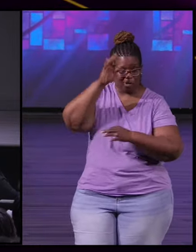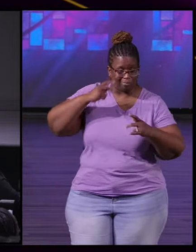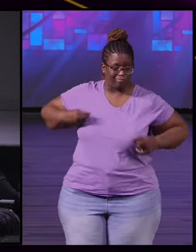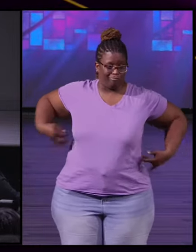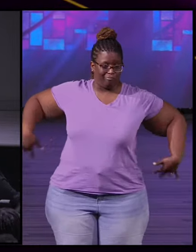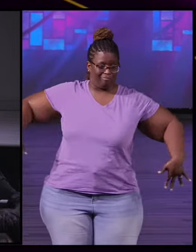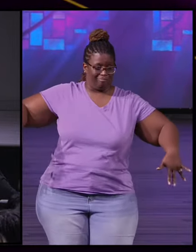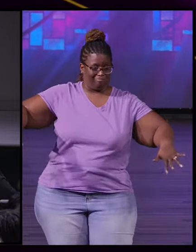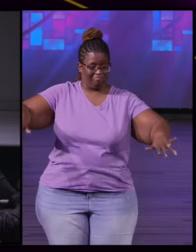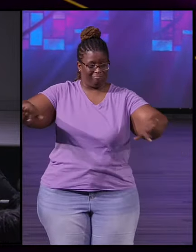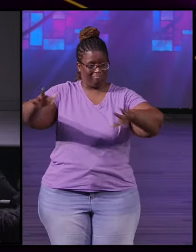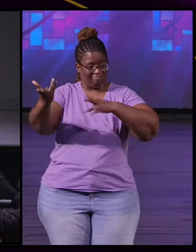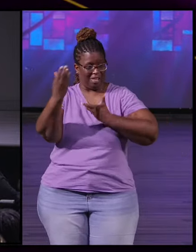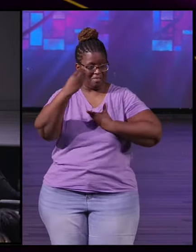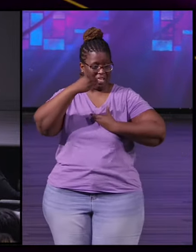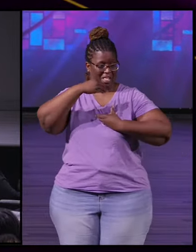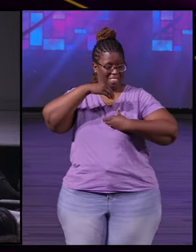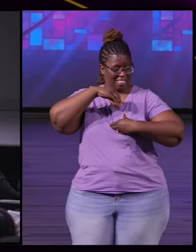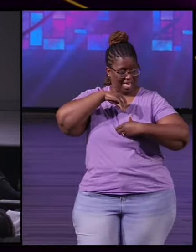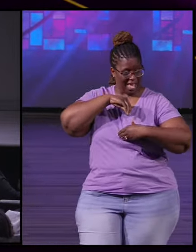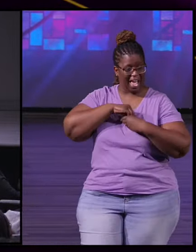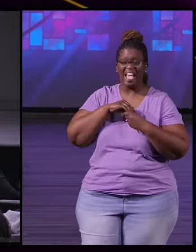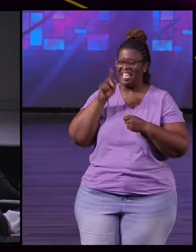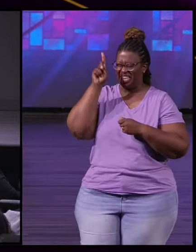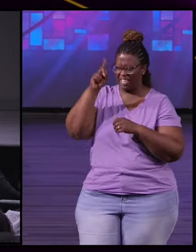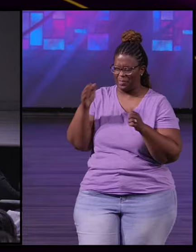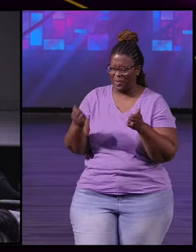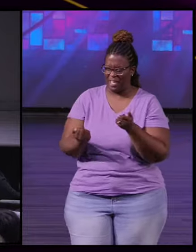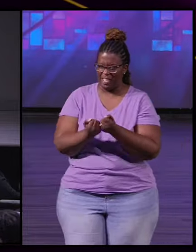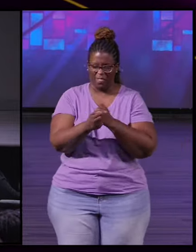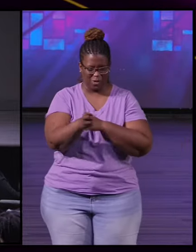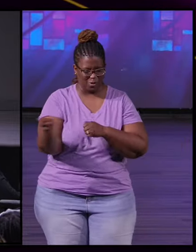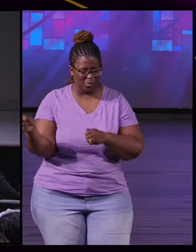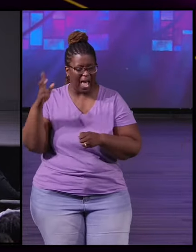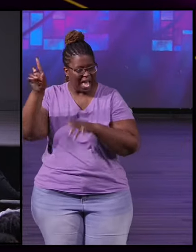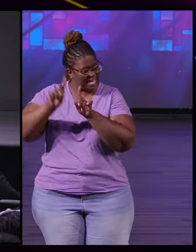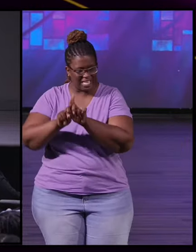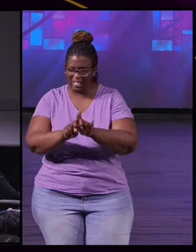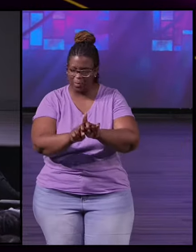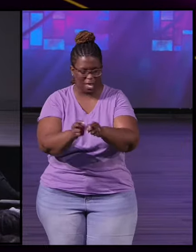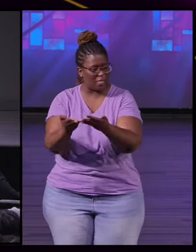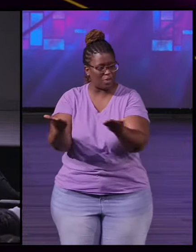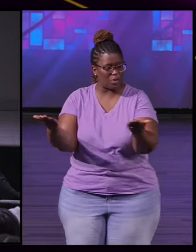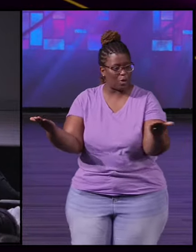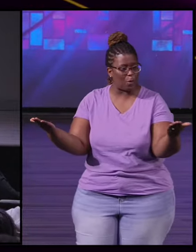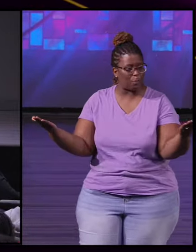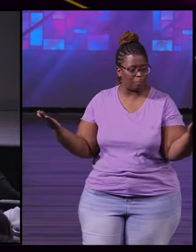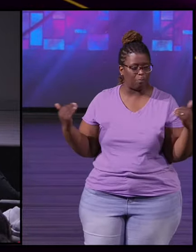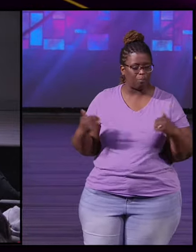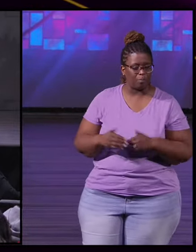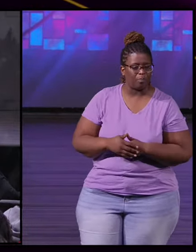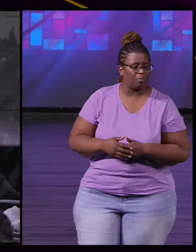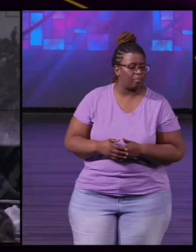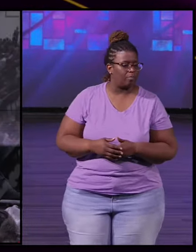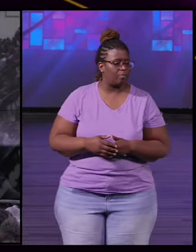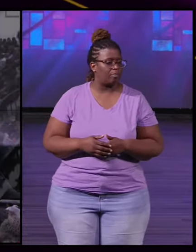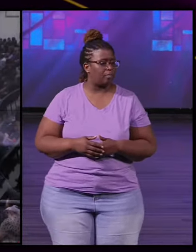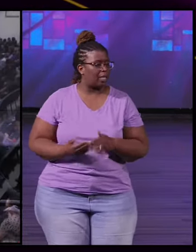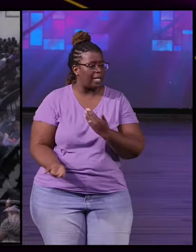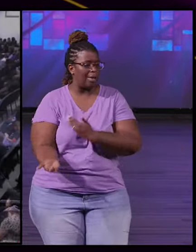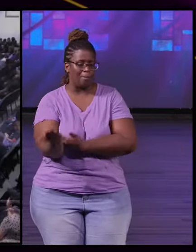you, and within you. We just waiting to see what the Lord has done. I don't want to pray for us until we get all the counts